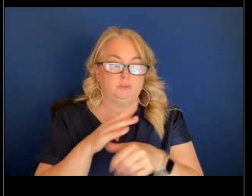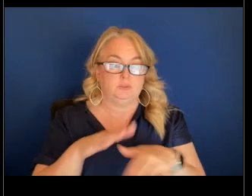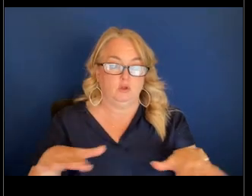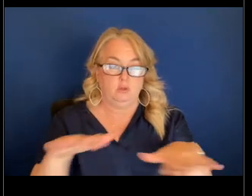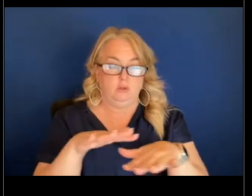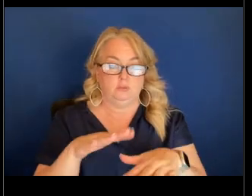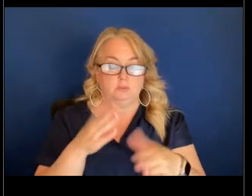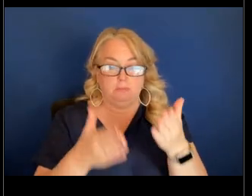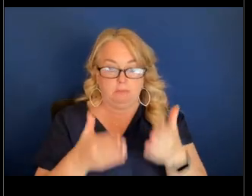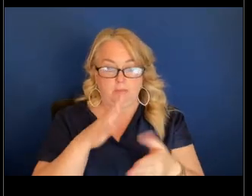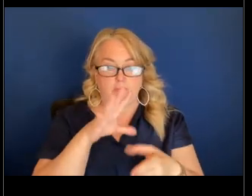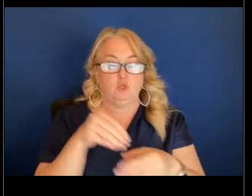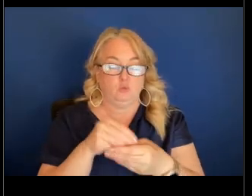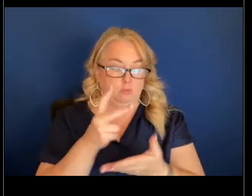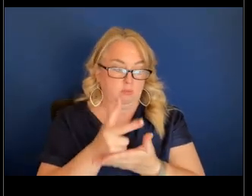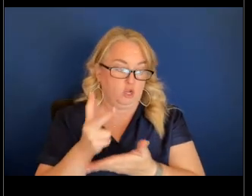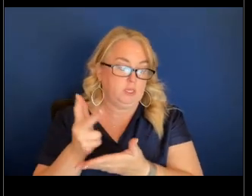include parking.